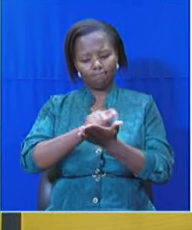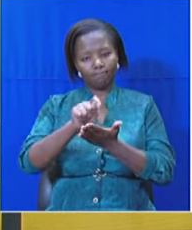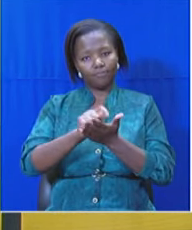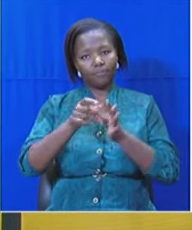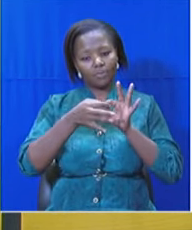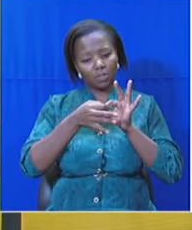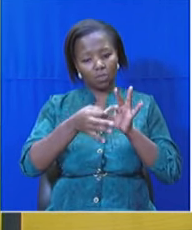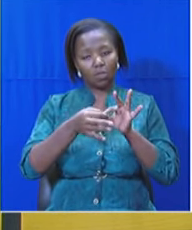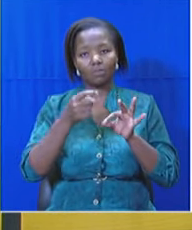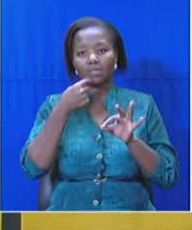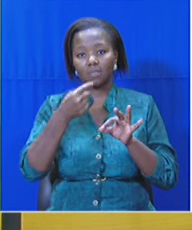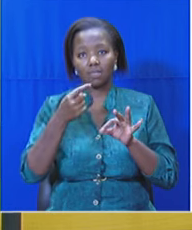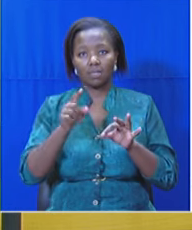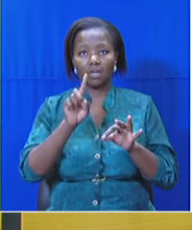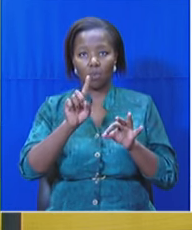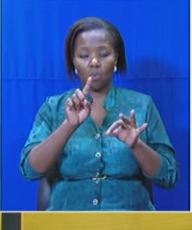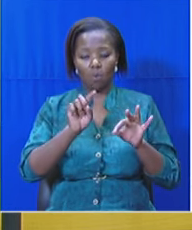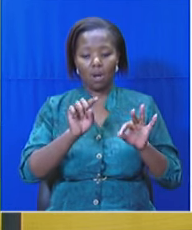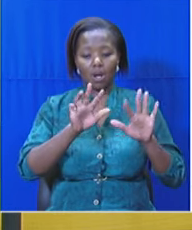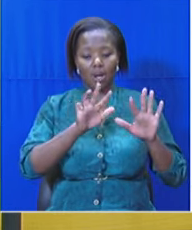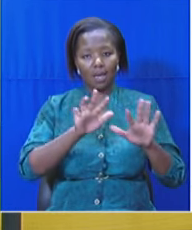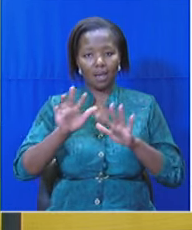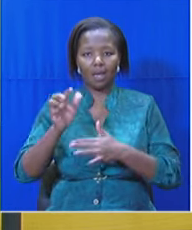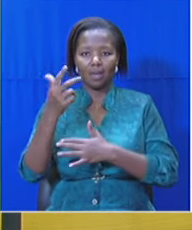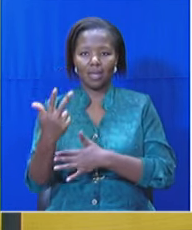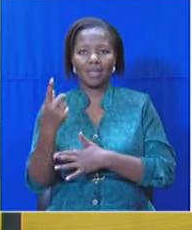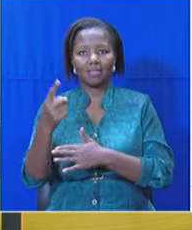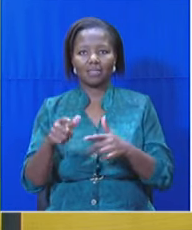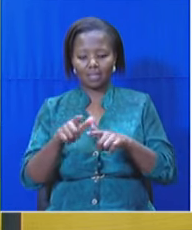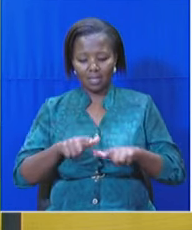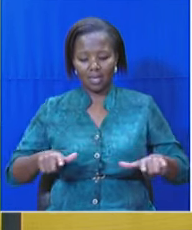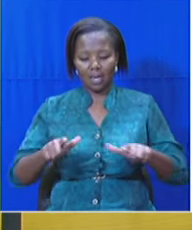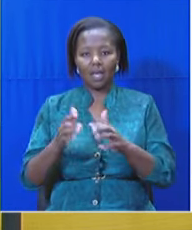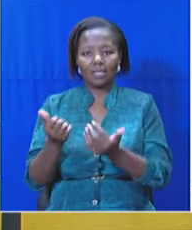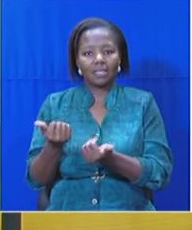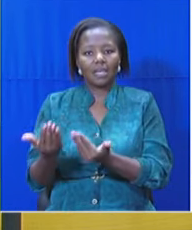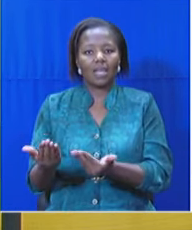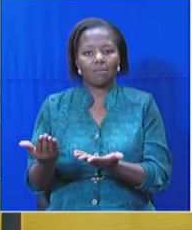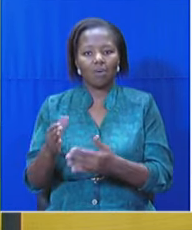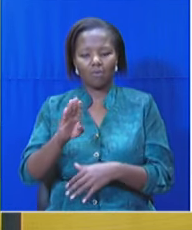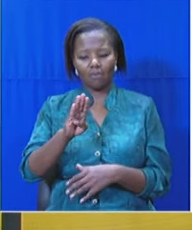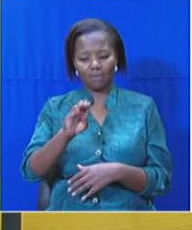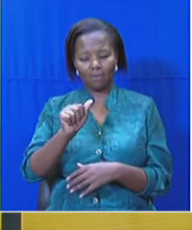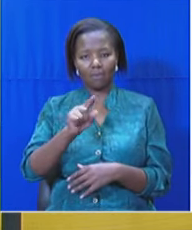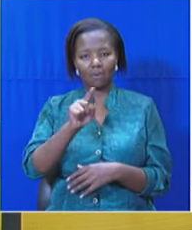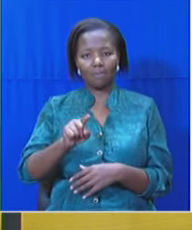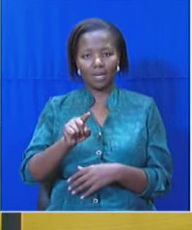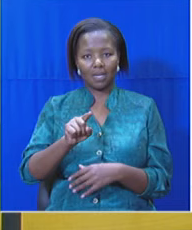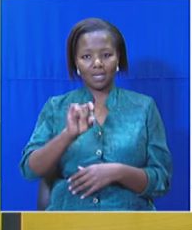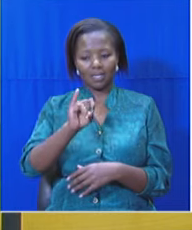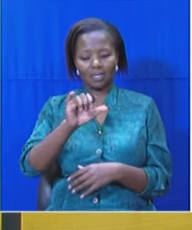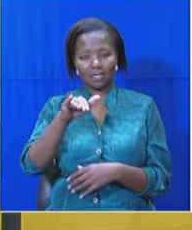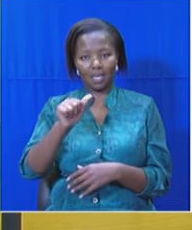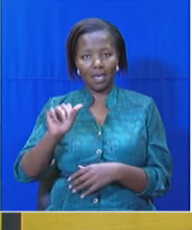the 1998 land claim of Bazia. That is welcome news. We're certain that this commitment will lead